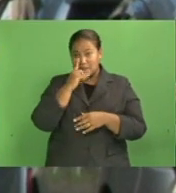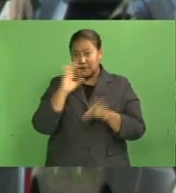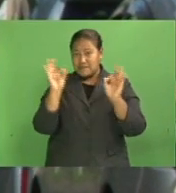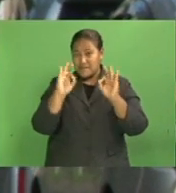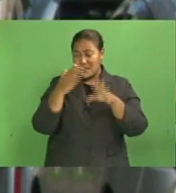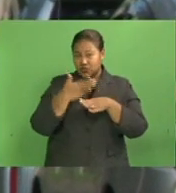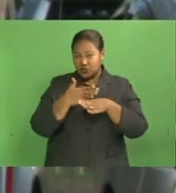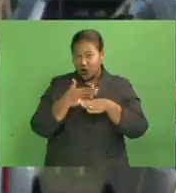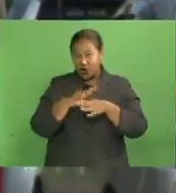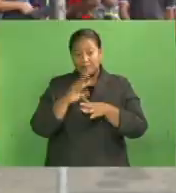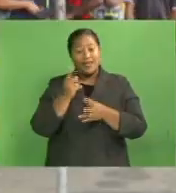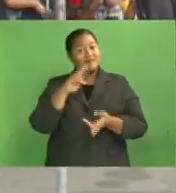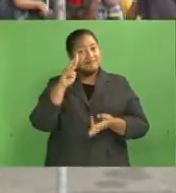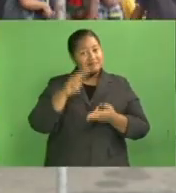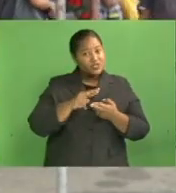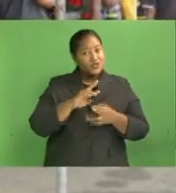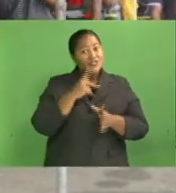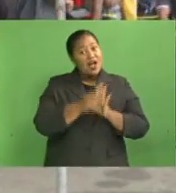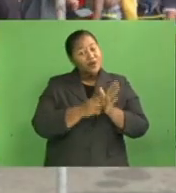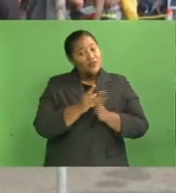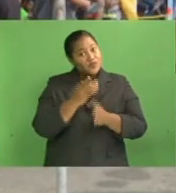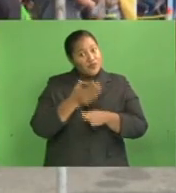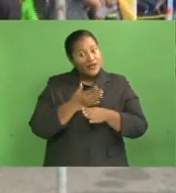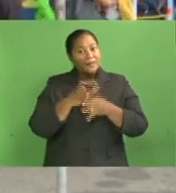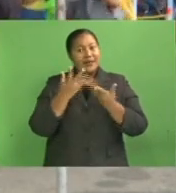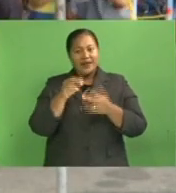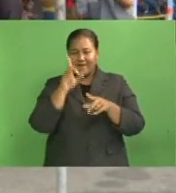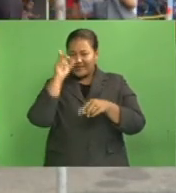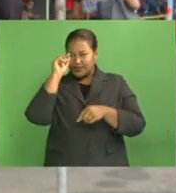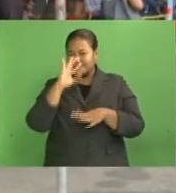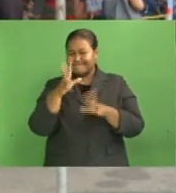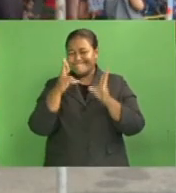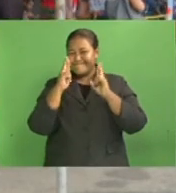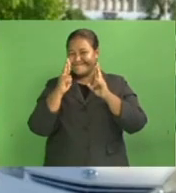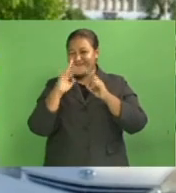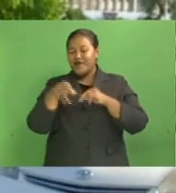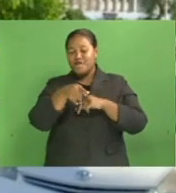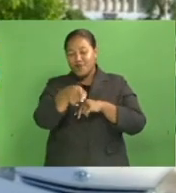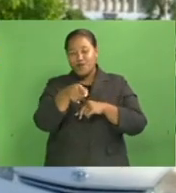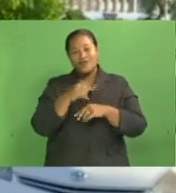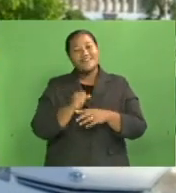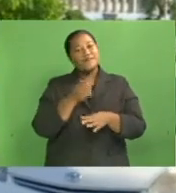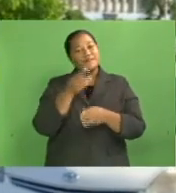or on reduced hours, everyday Fijians are pinning their hopes on the budget as well.